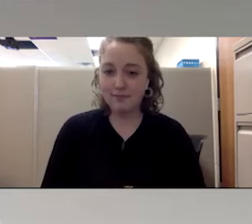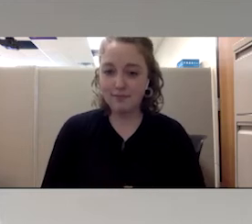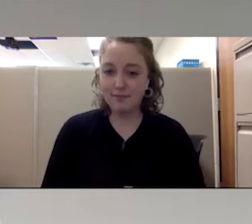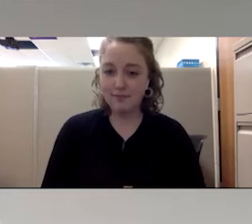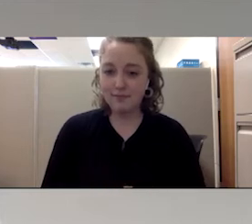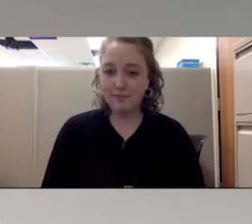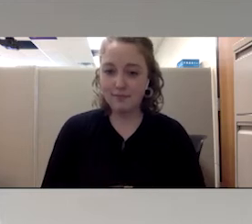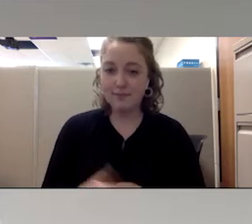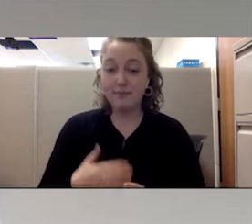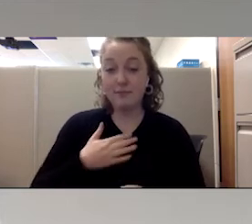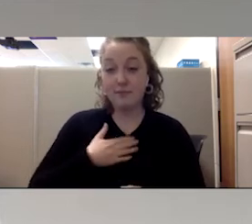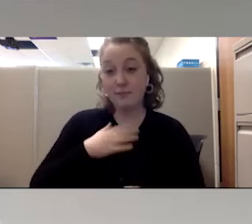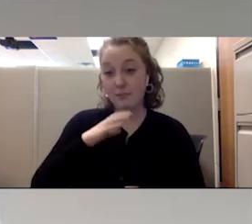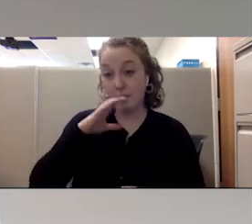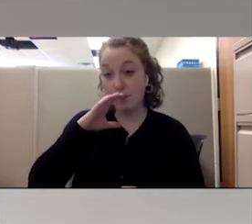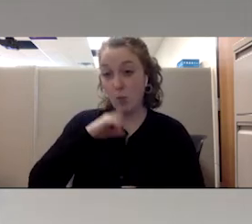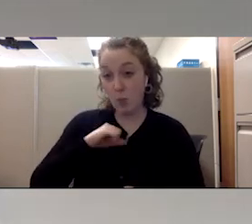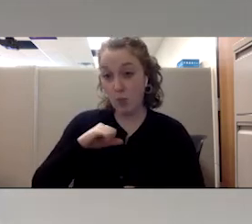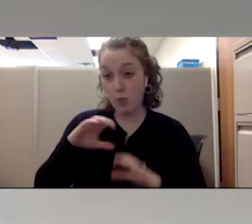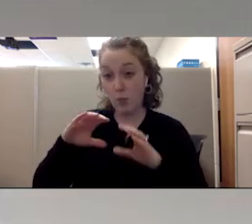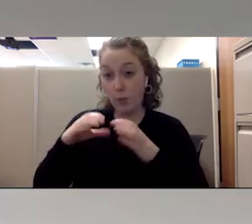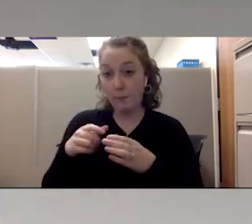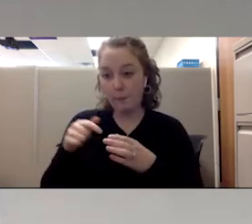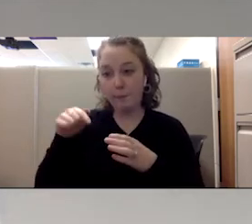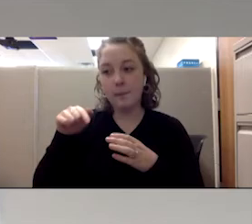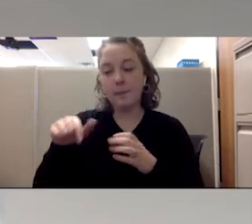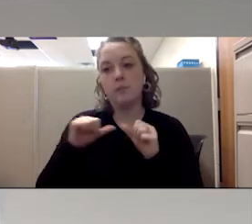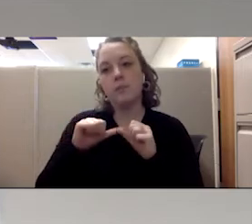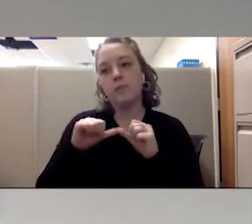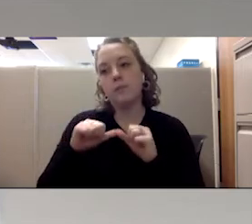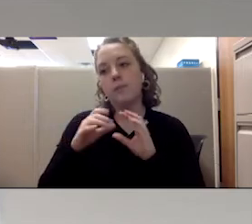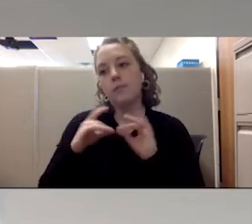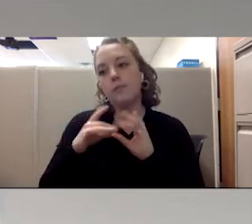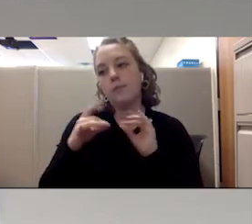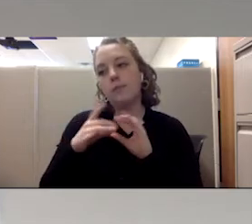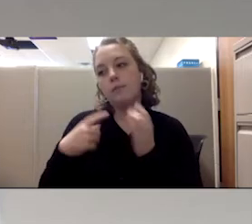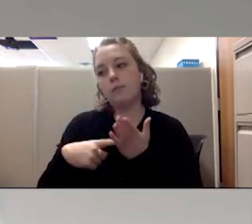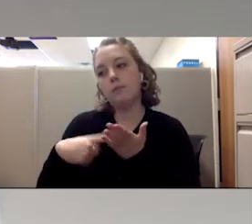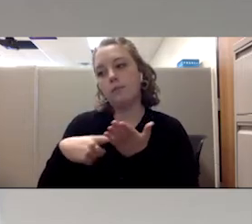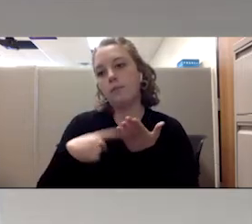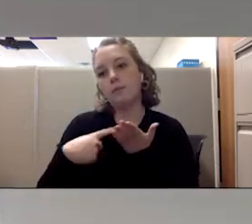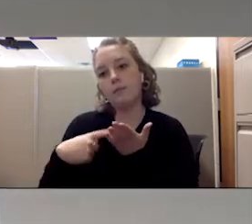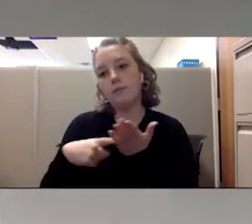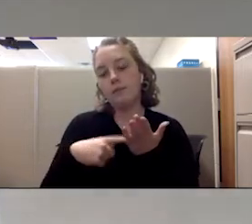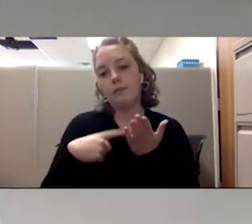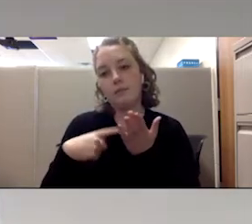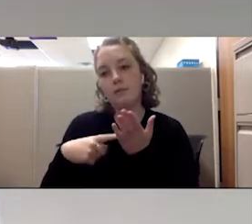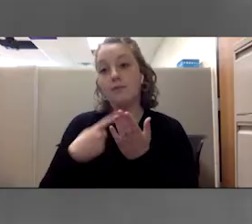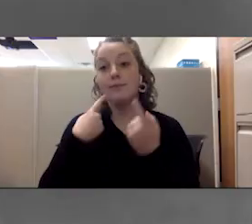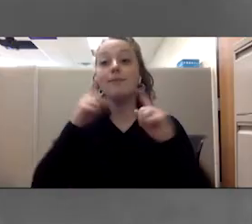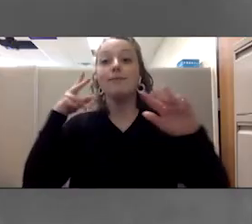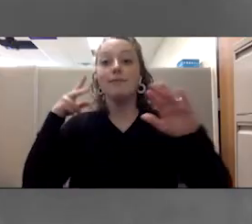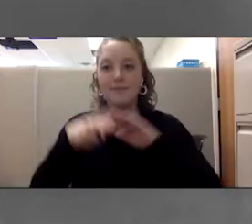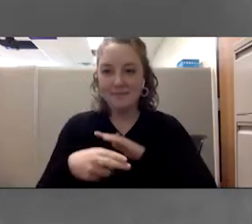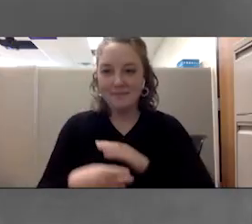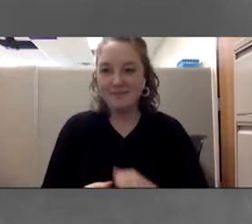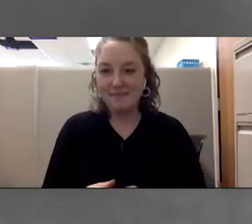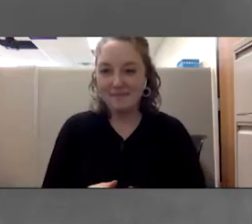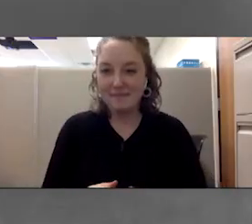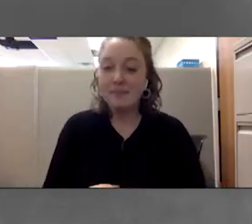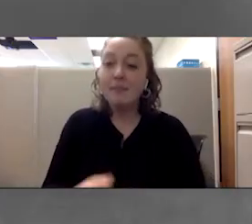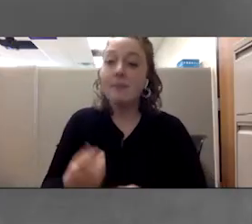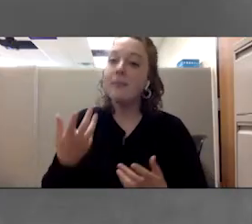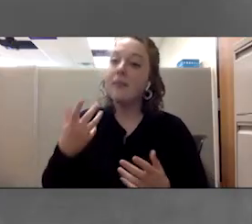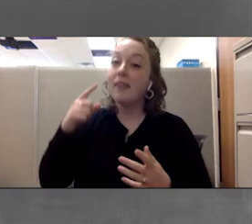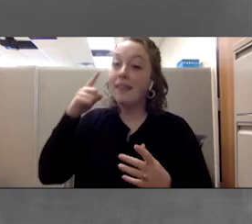My other groups never run out of things to talk about before they break us up. I think we walked into this one, everybody